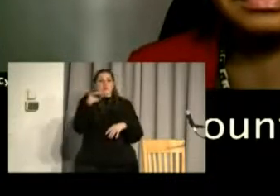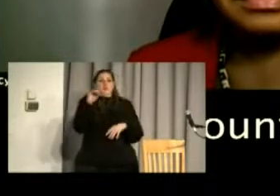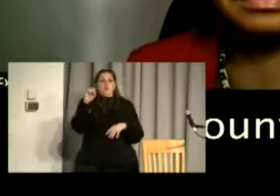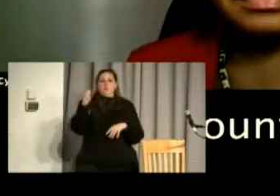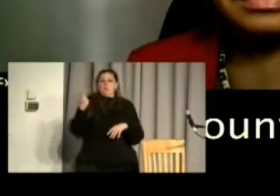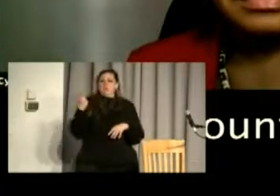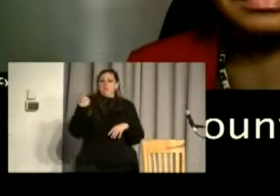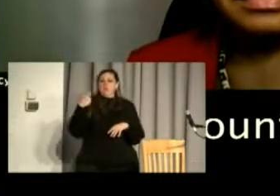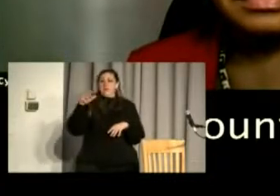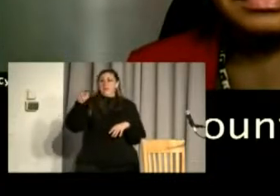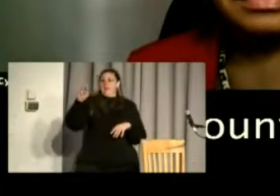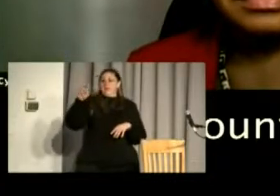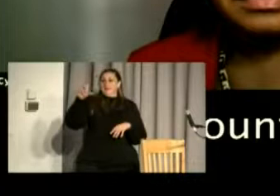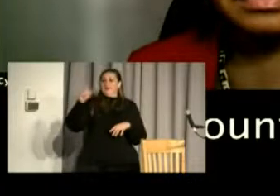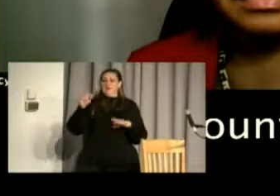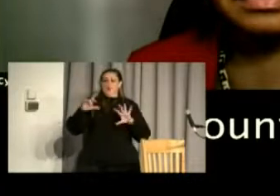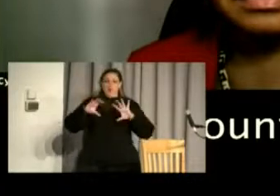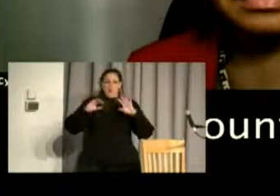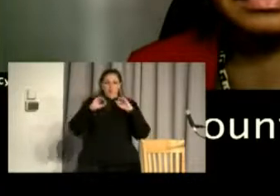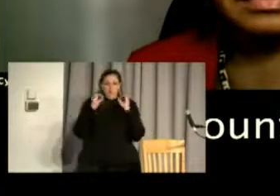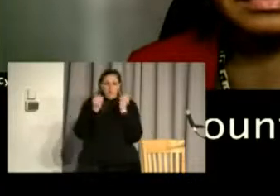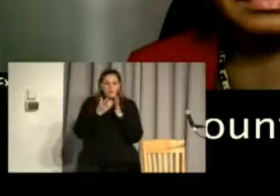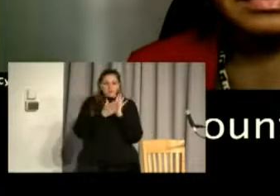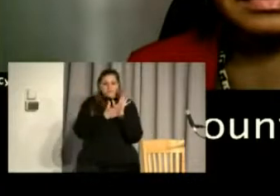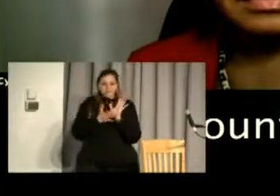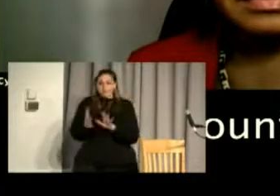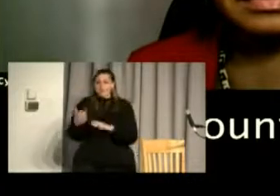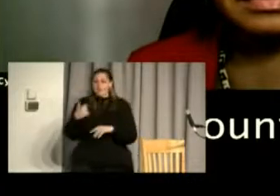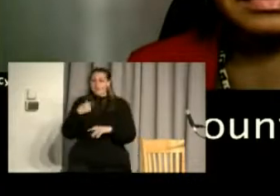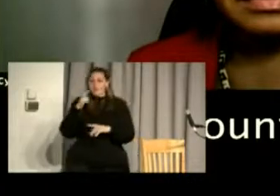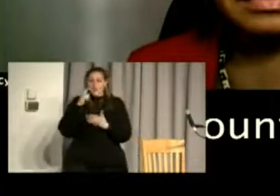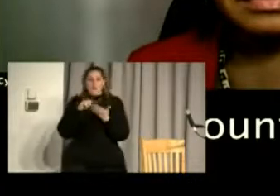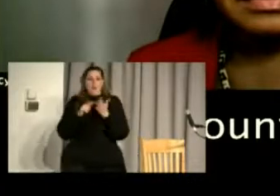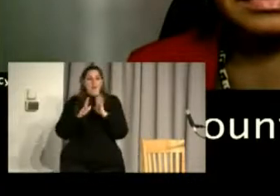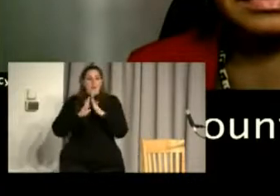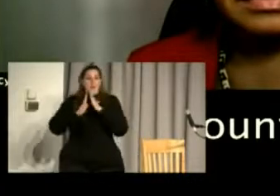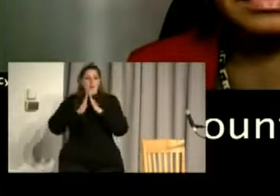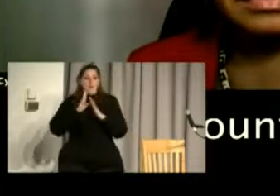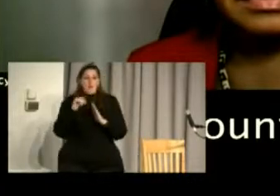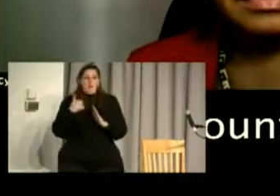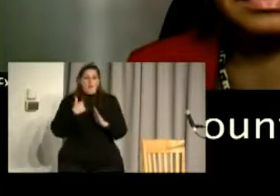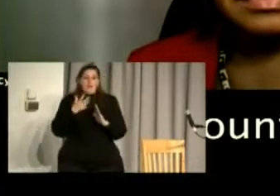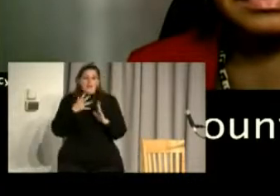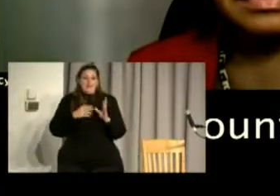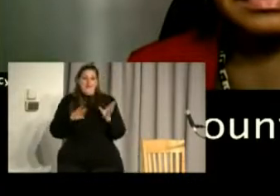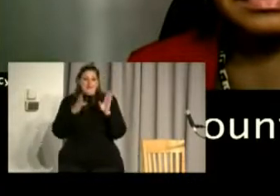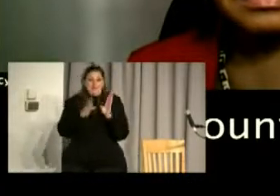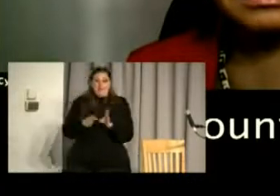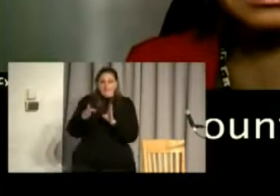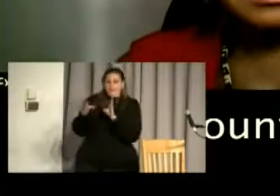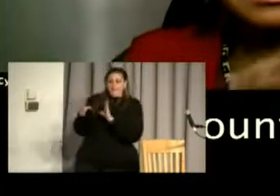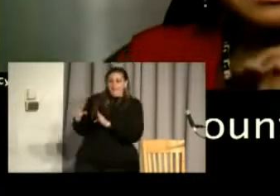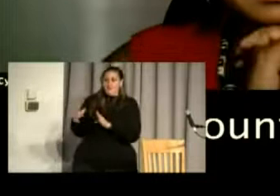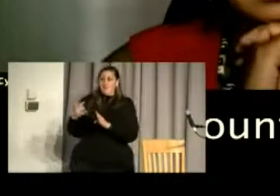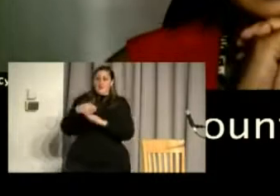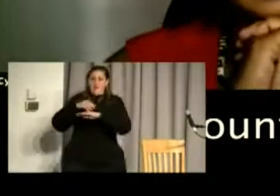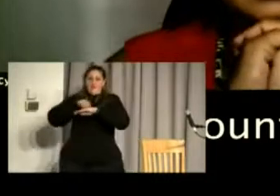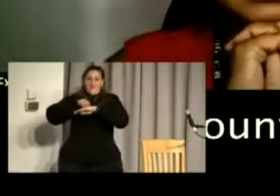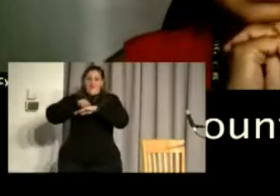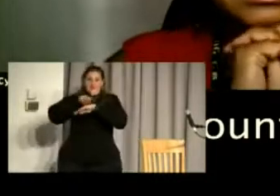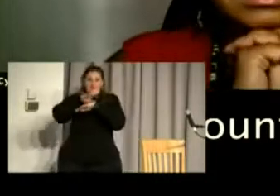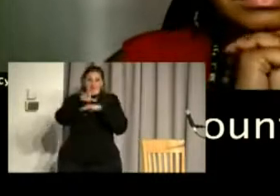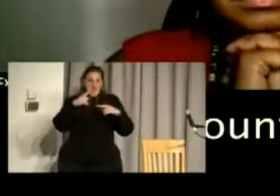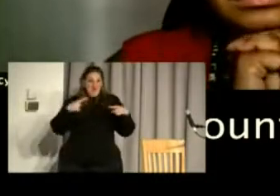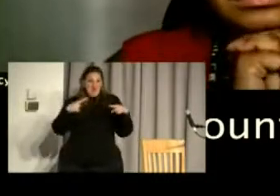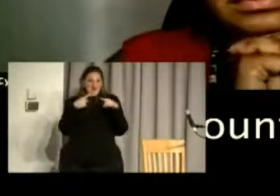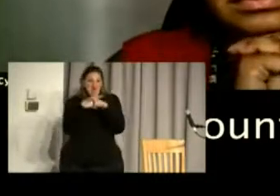organizations in order to carry out investigations with and on behalf of communities and individuals who are affected by conflict,